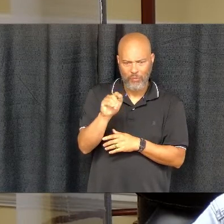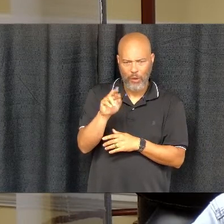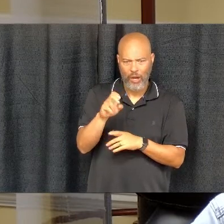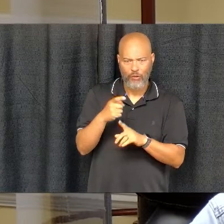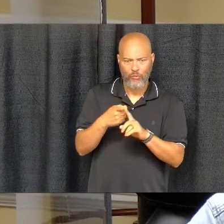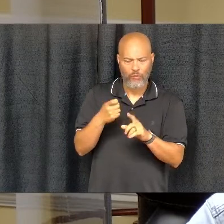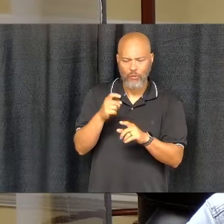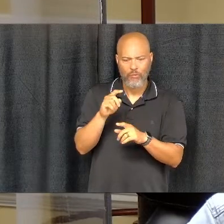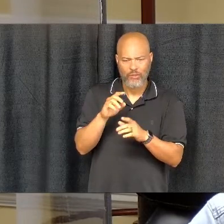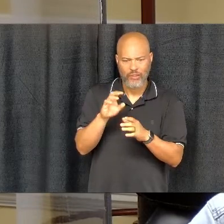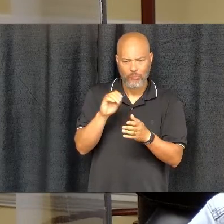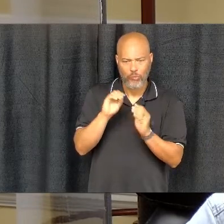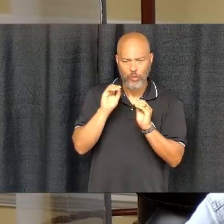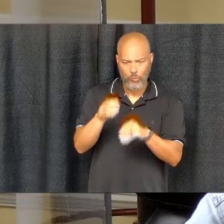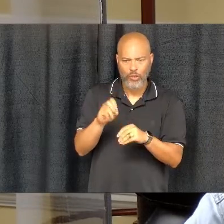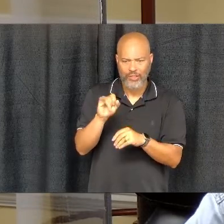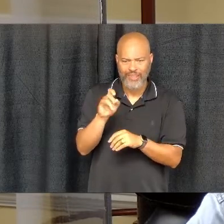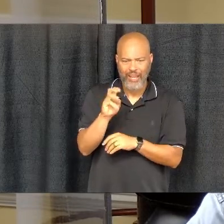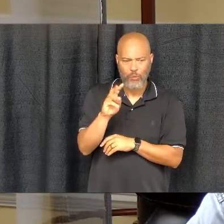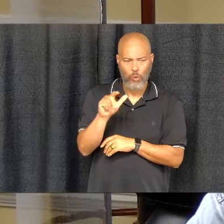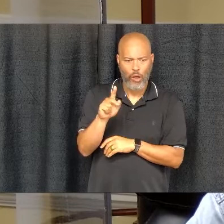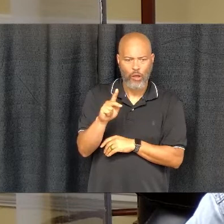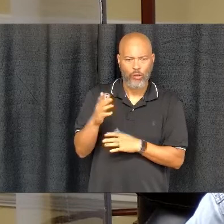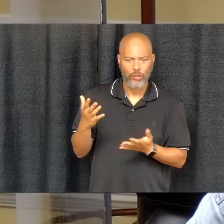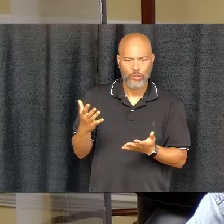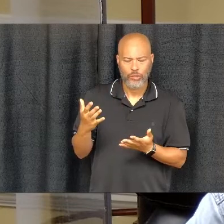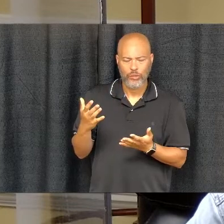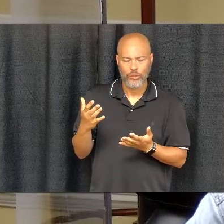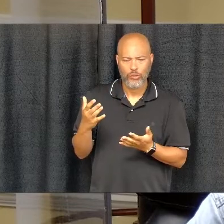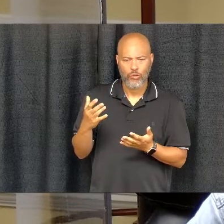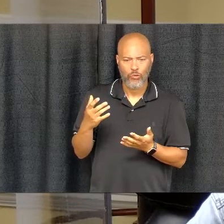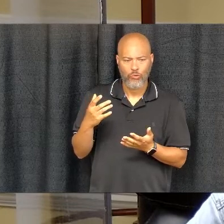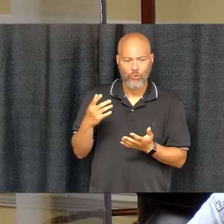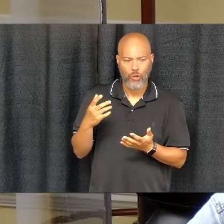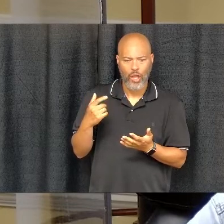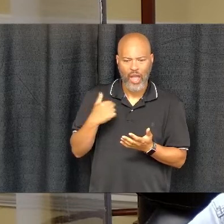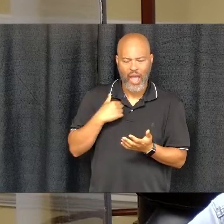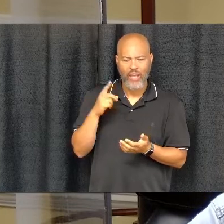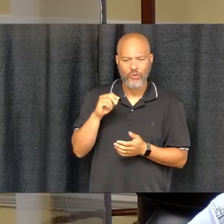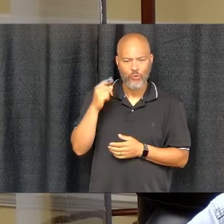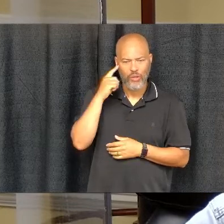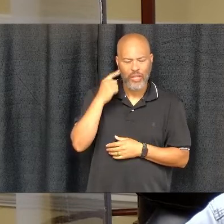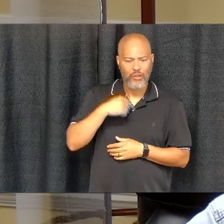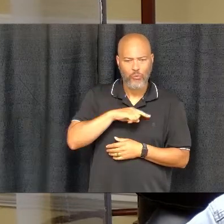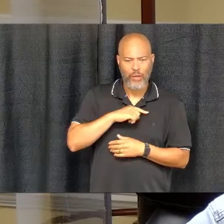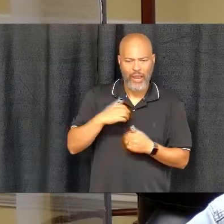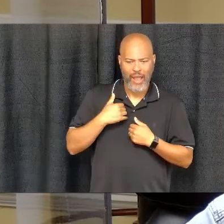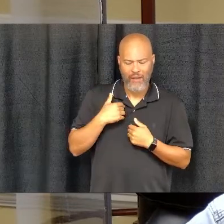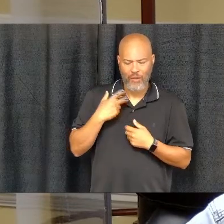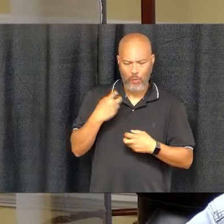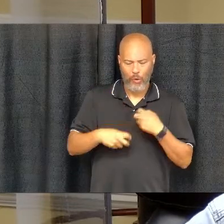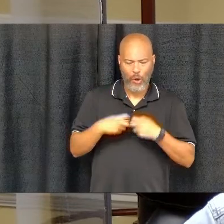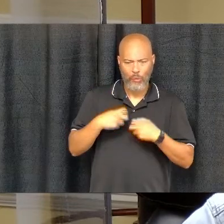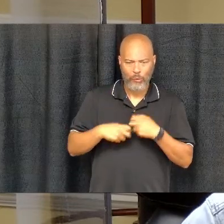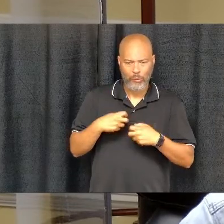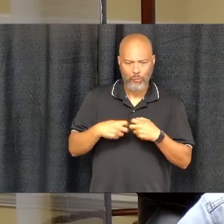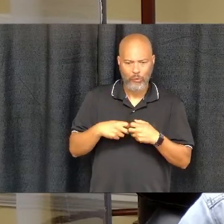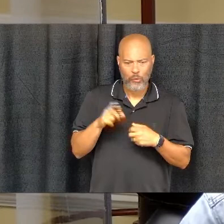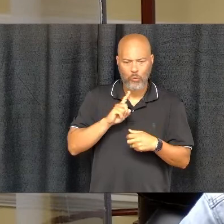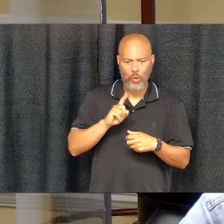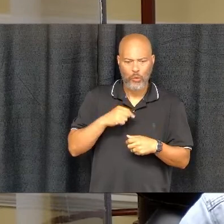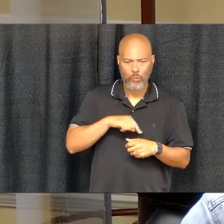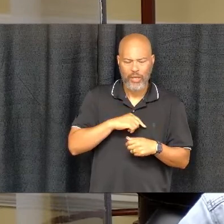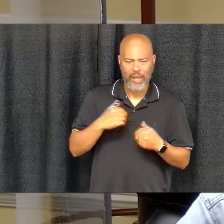school, to put in a sidewalk. So I do think that we have an issue where we